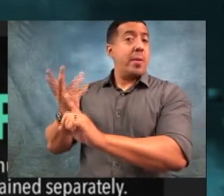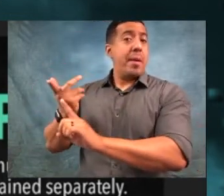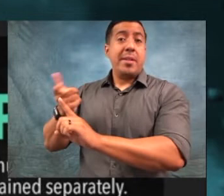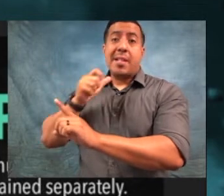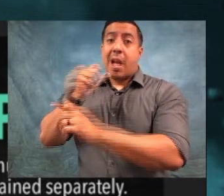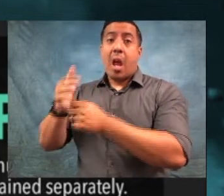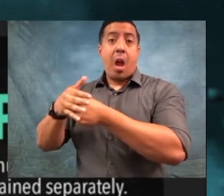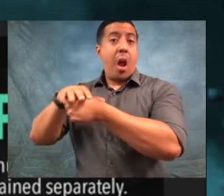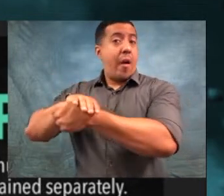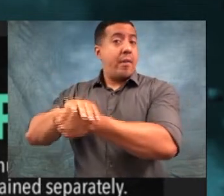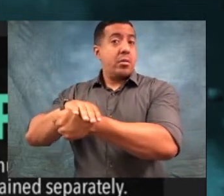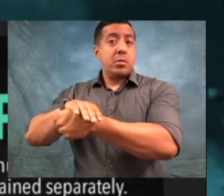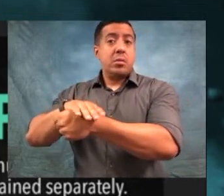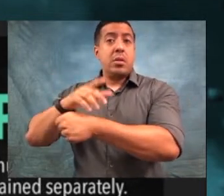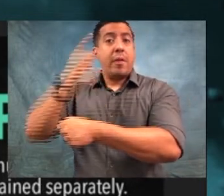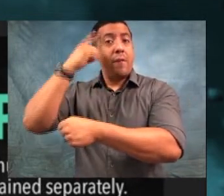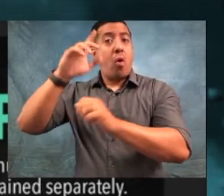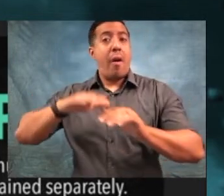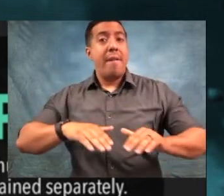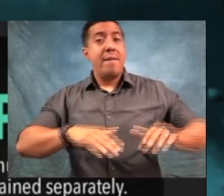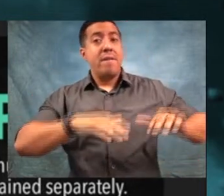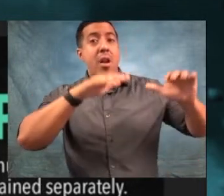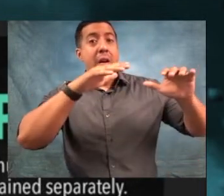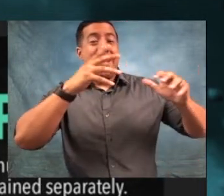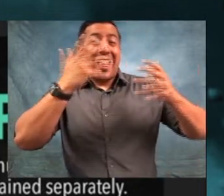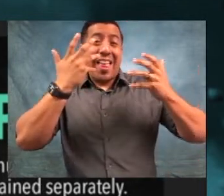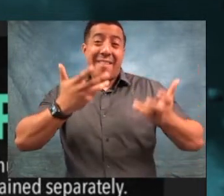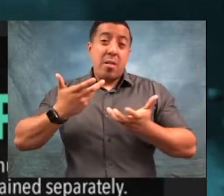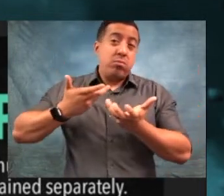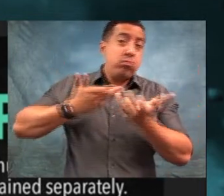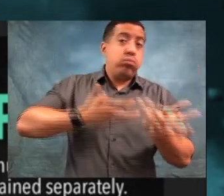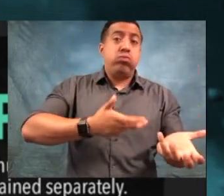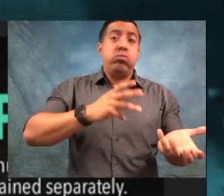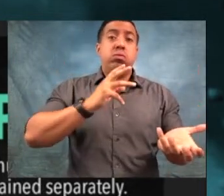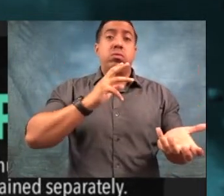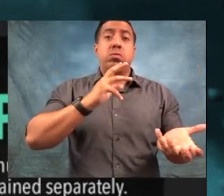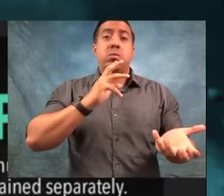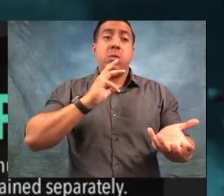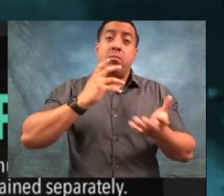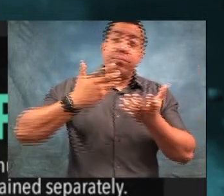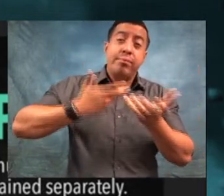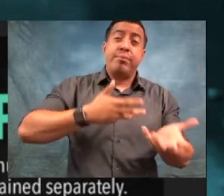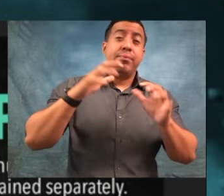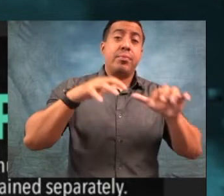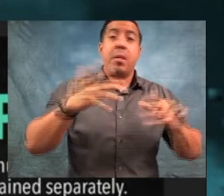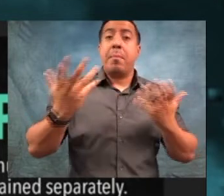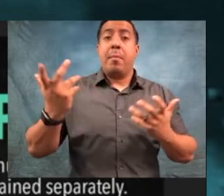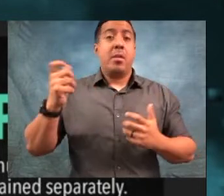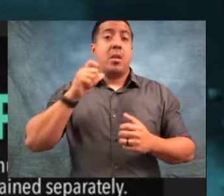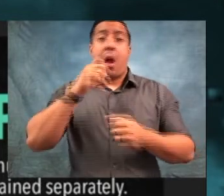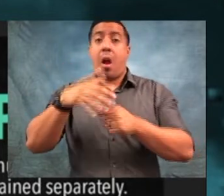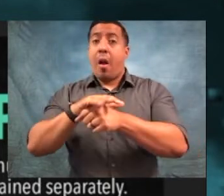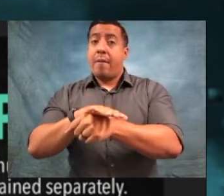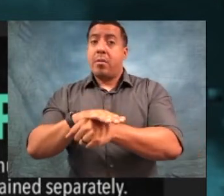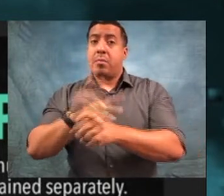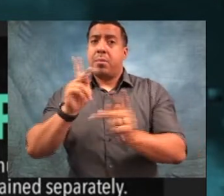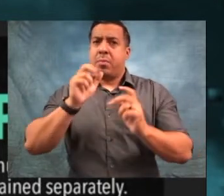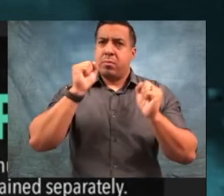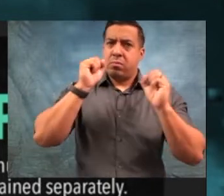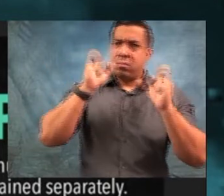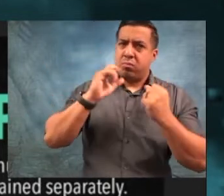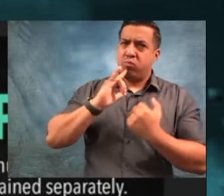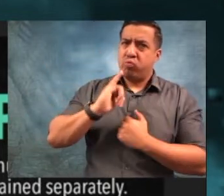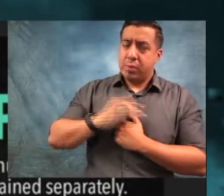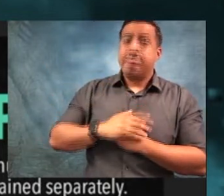homeowner's insurance will likely not cover you in the event of flooding from heavy rain. And